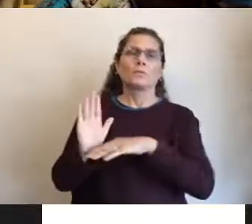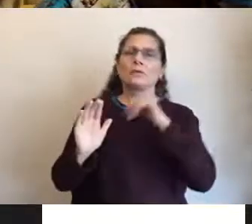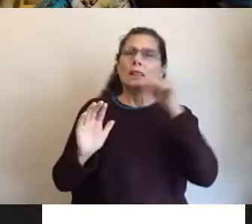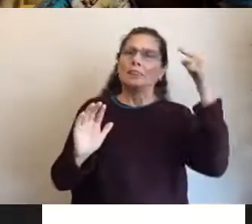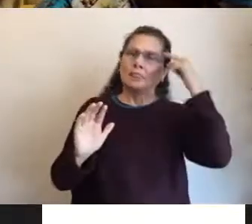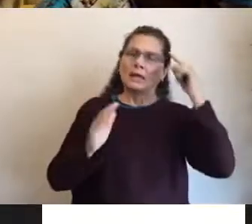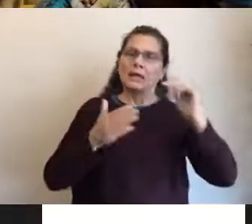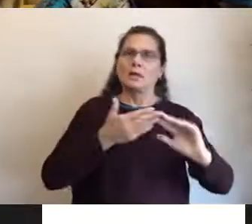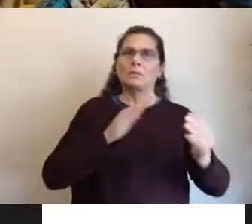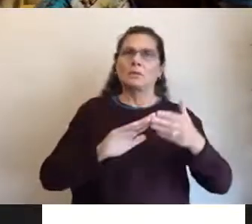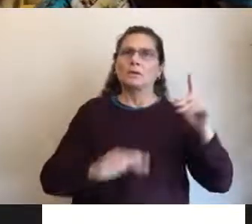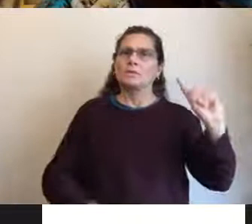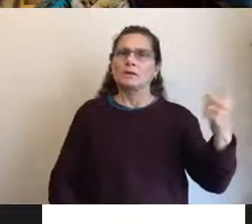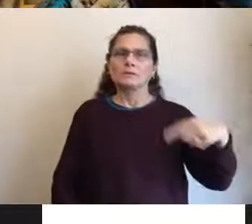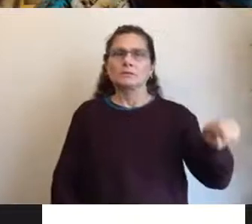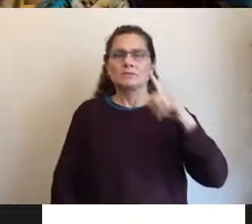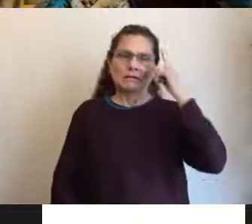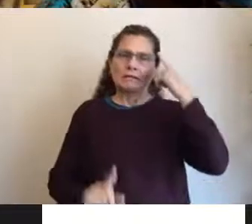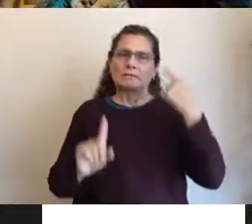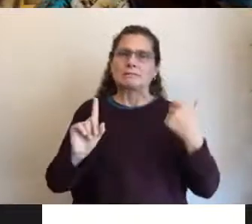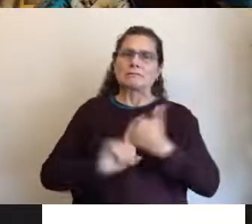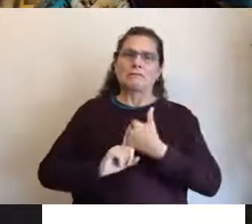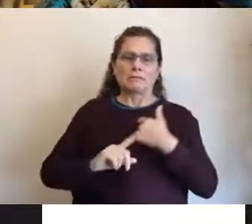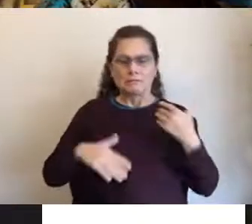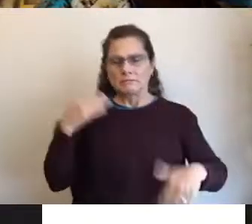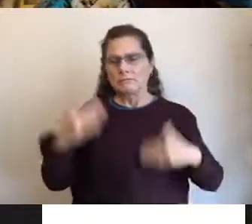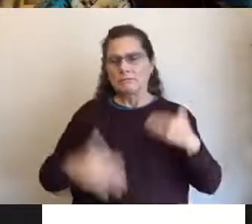stay safe. And I'll pass it along to Commissioner Jackson.